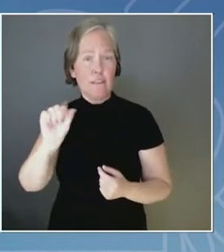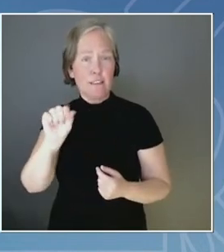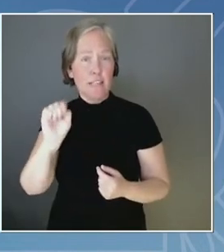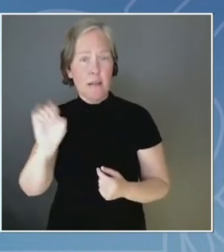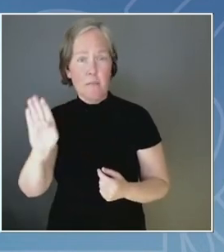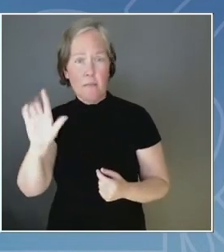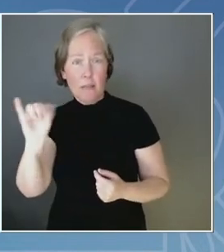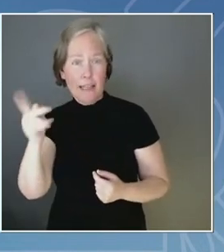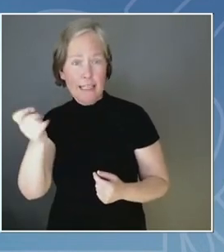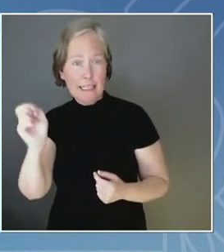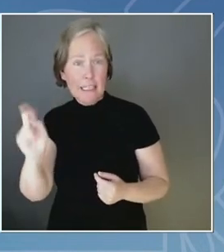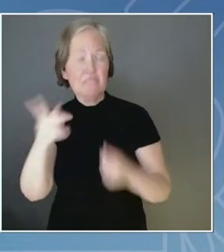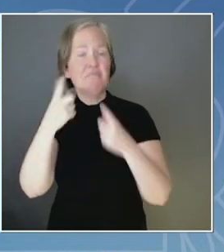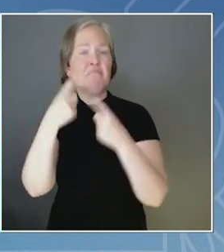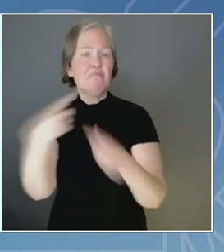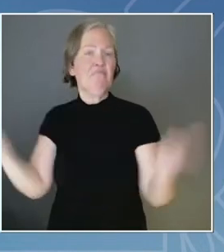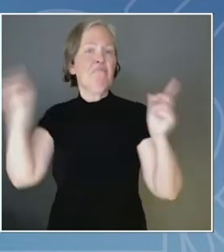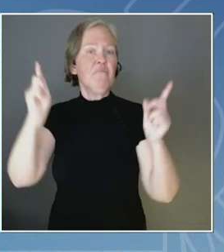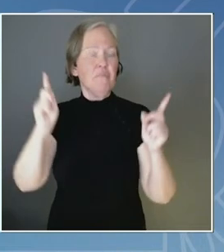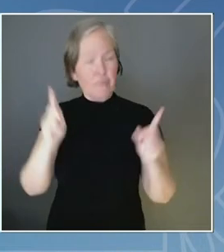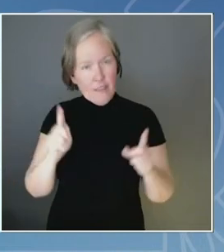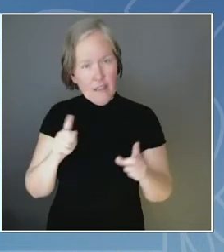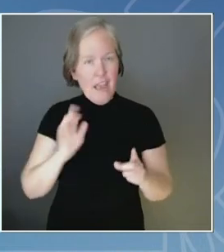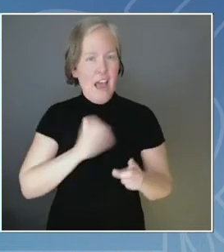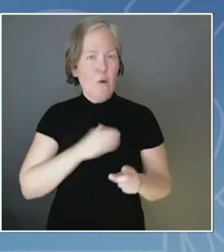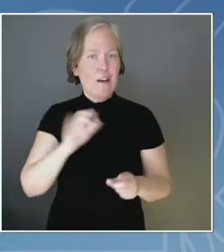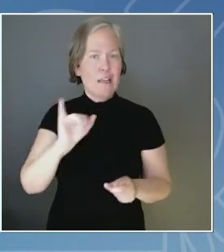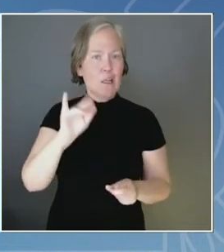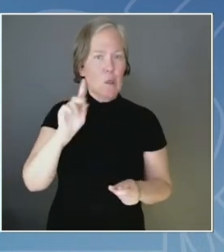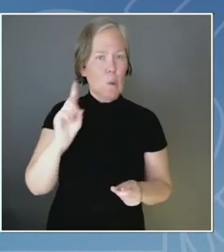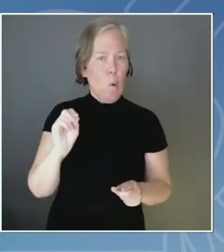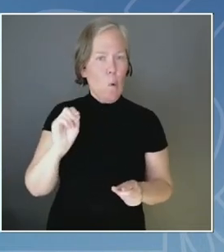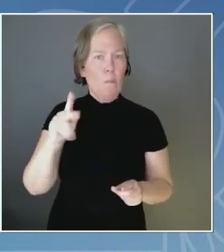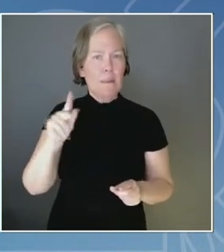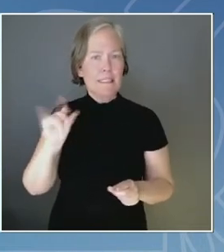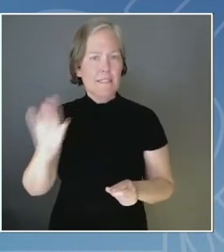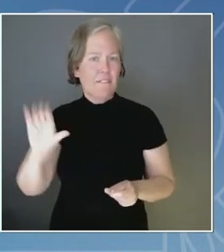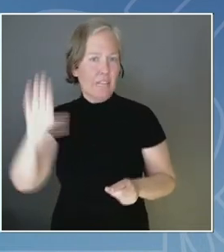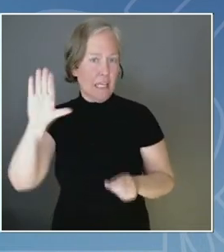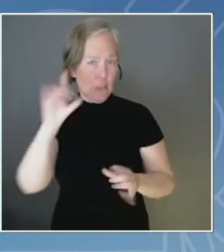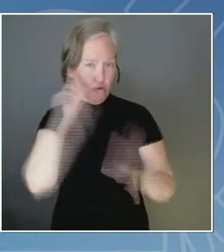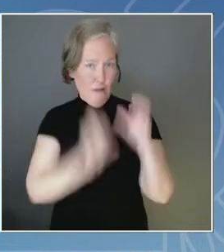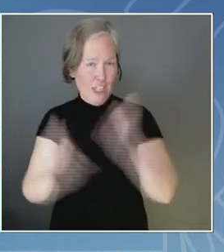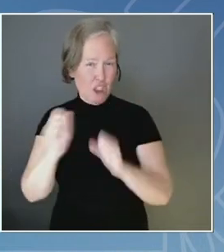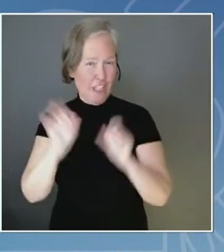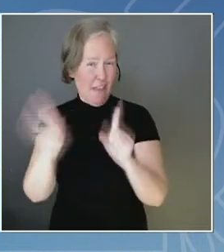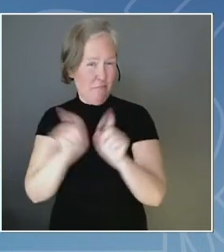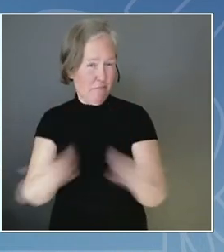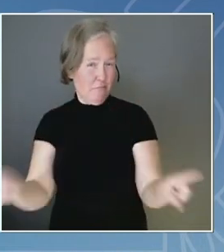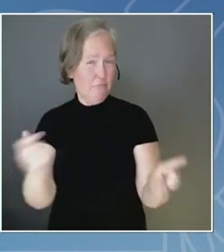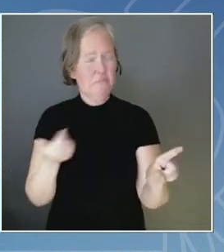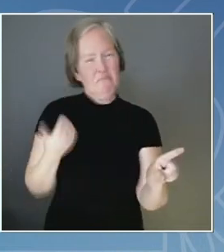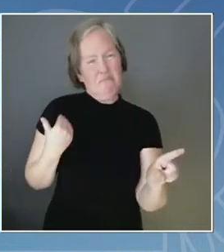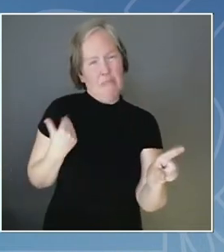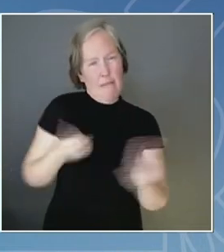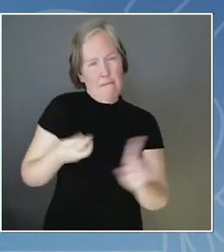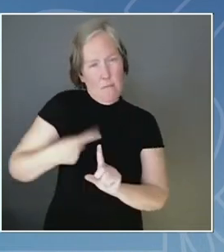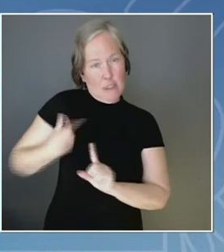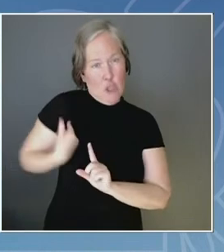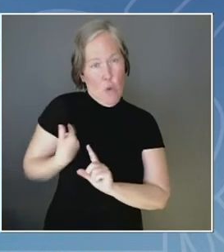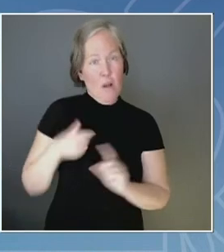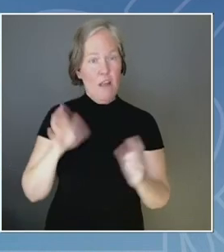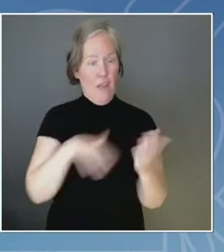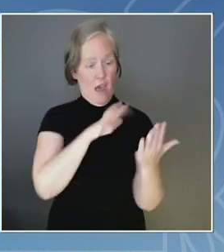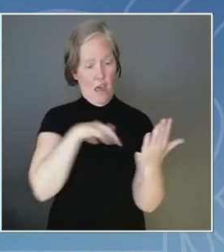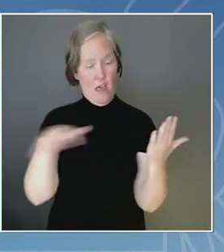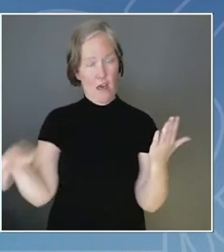States Indo-Pacific strategy a few months ago. That strategy discusses how we intend to focus our